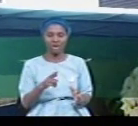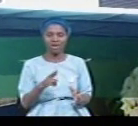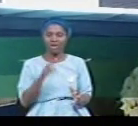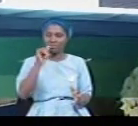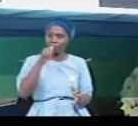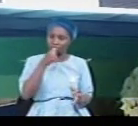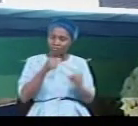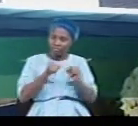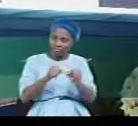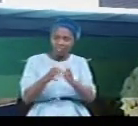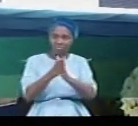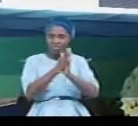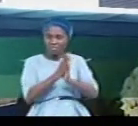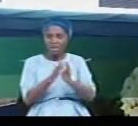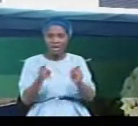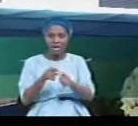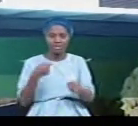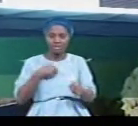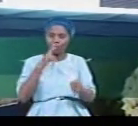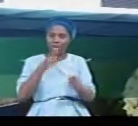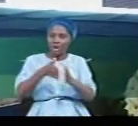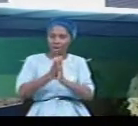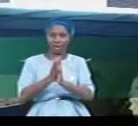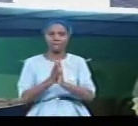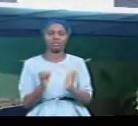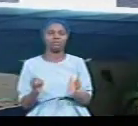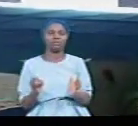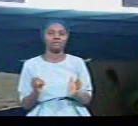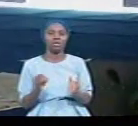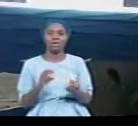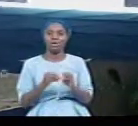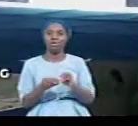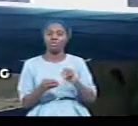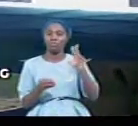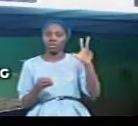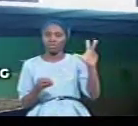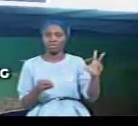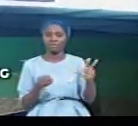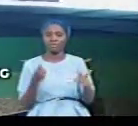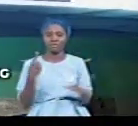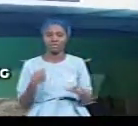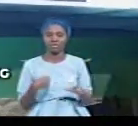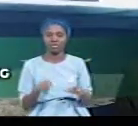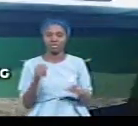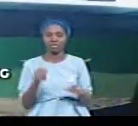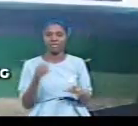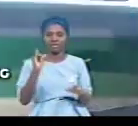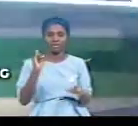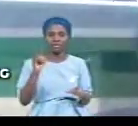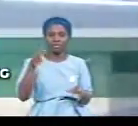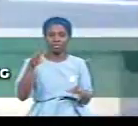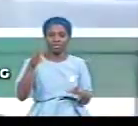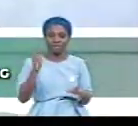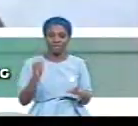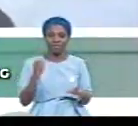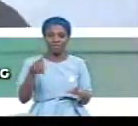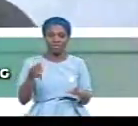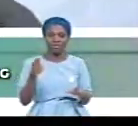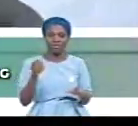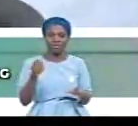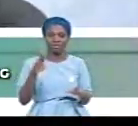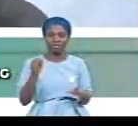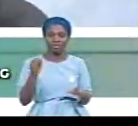asking him. Number three, the imperative perseverance in the